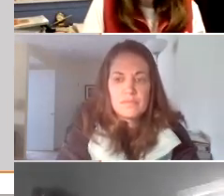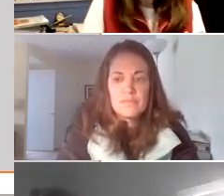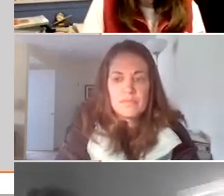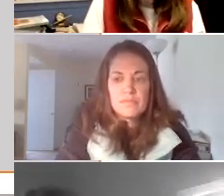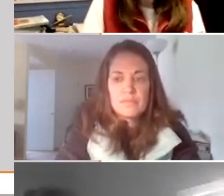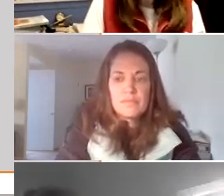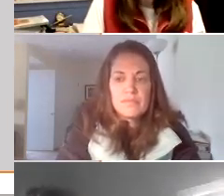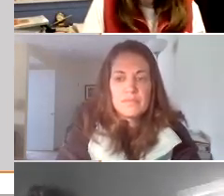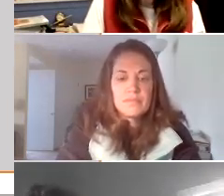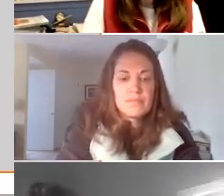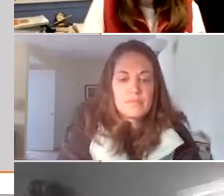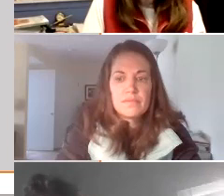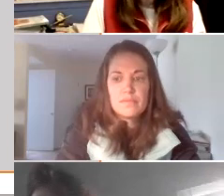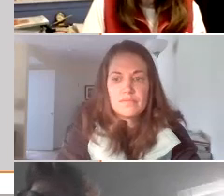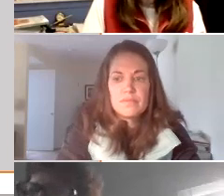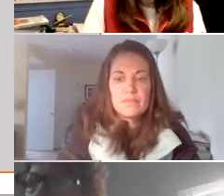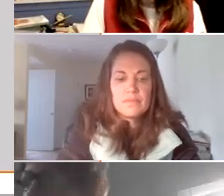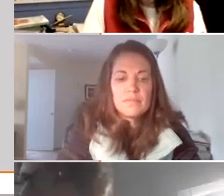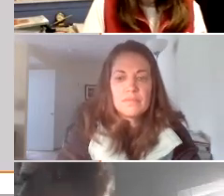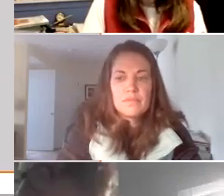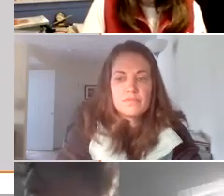the window to see the light.